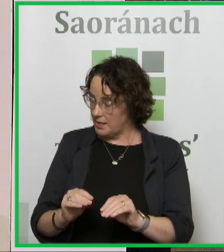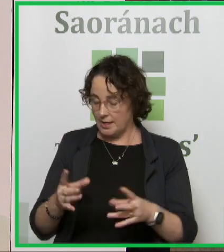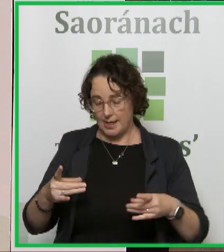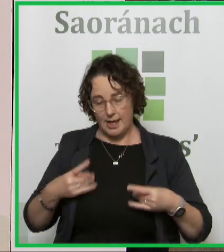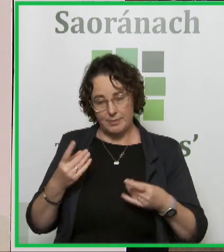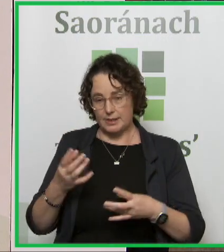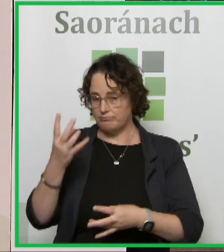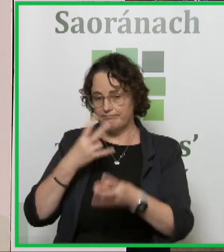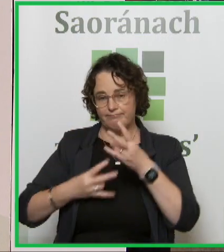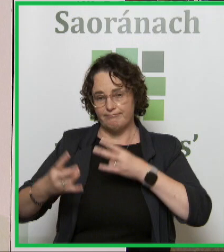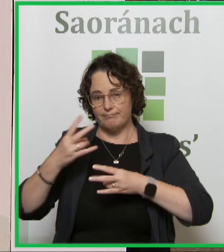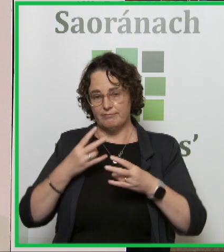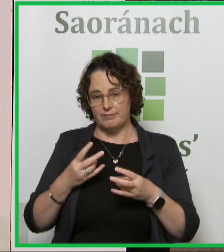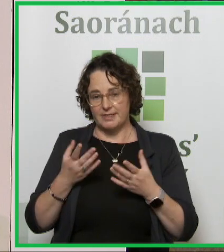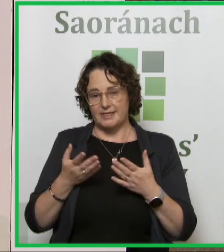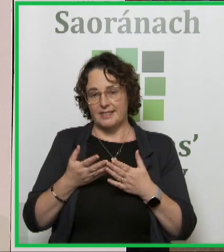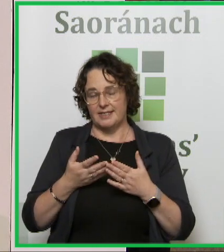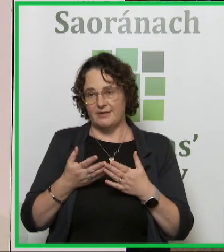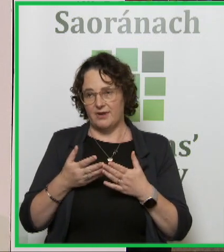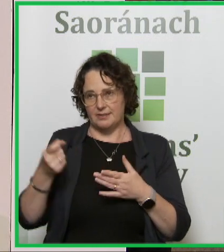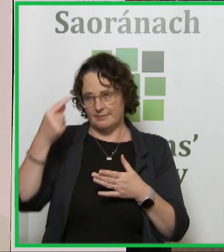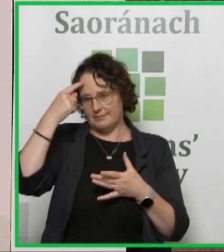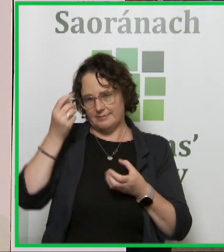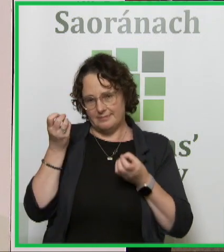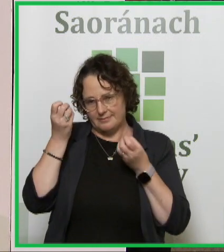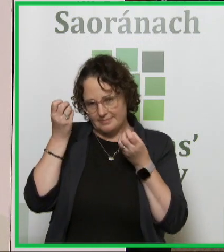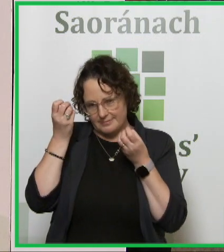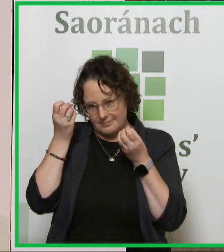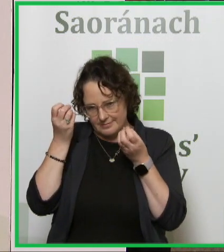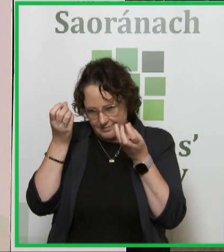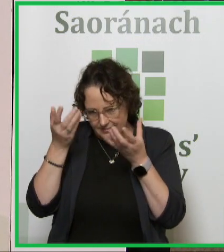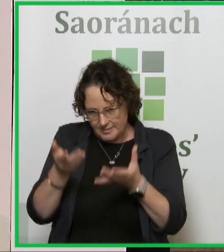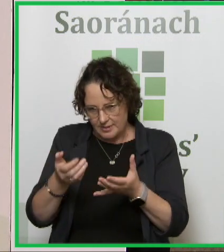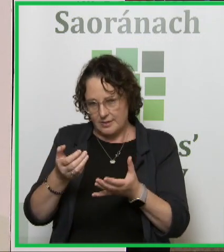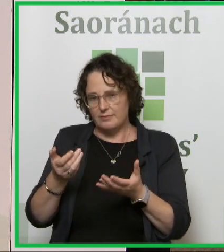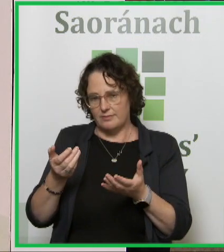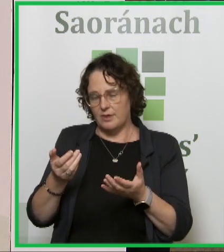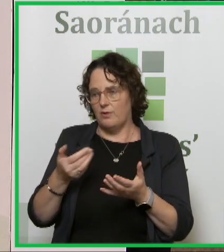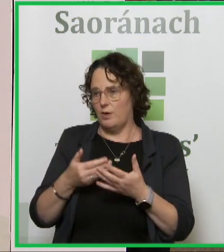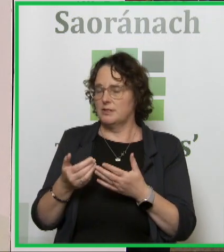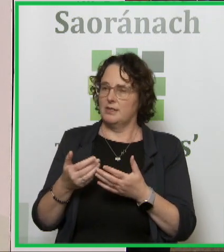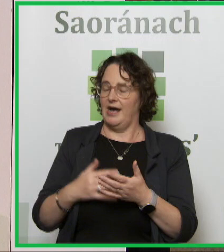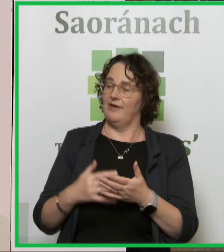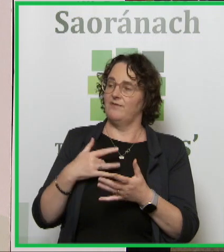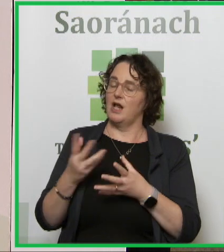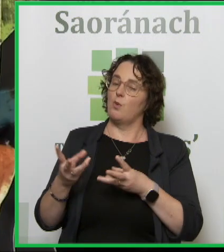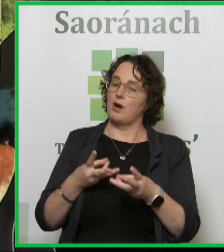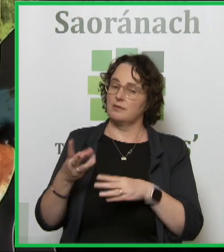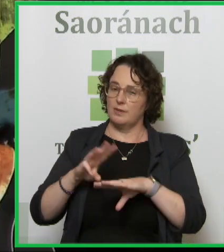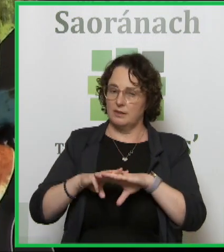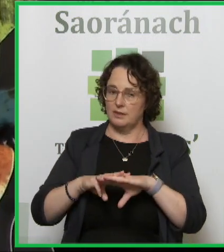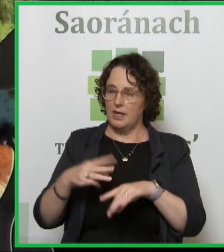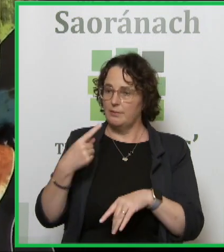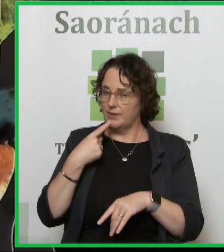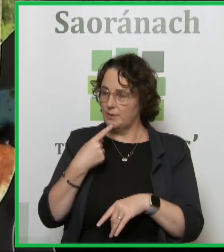take questions. I'm giving you a very, as I say, heads up from my expression of what works. But ultimately, I would